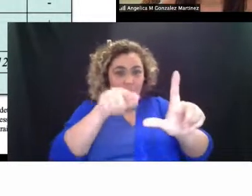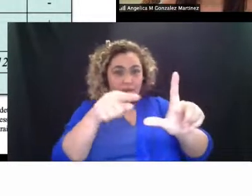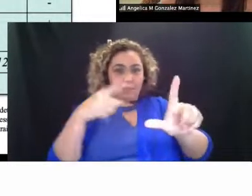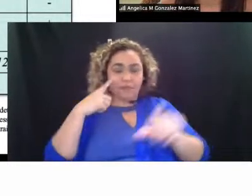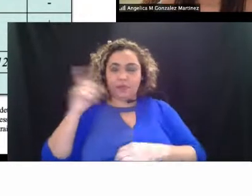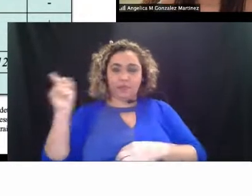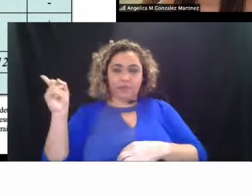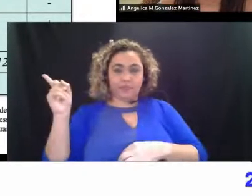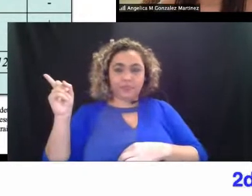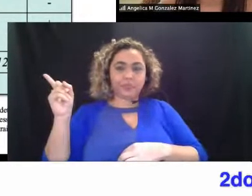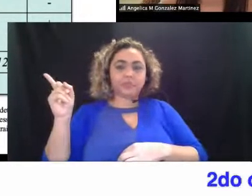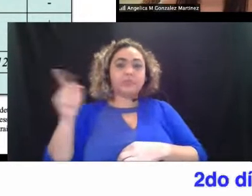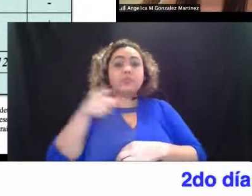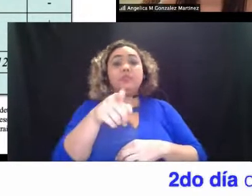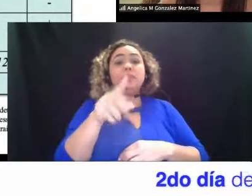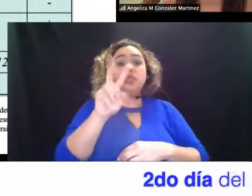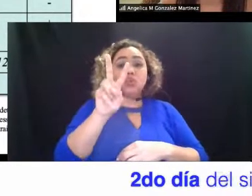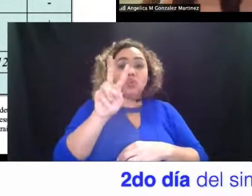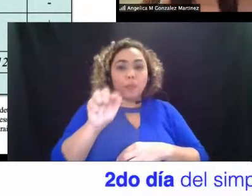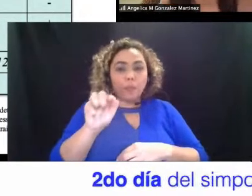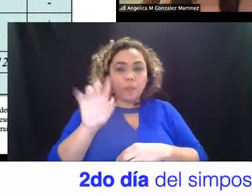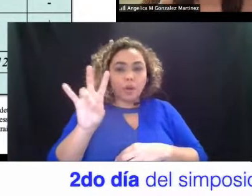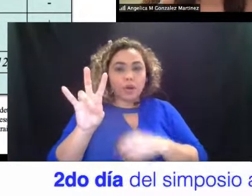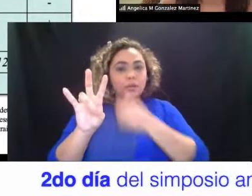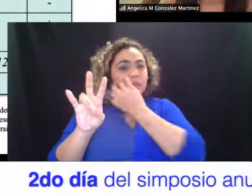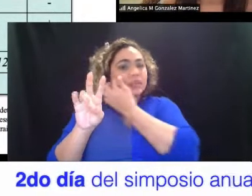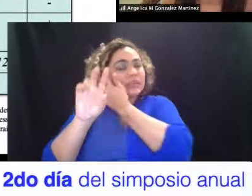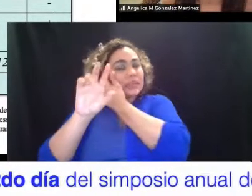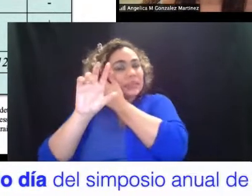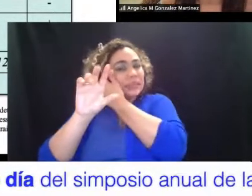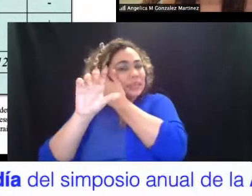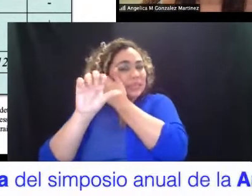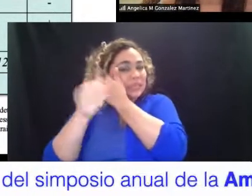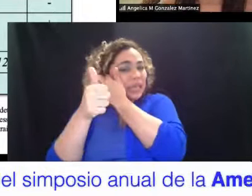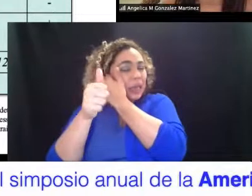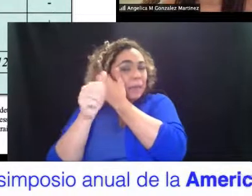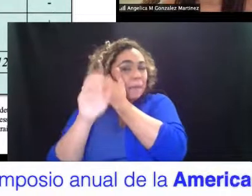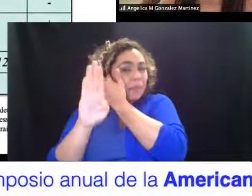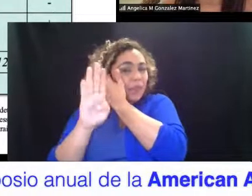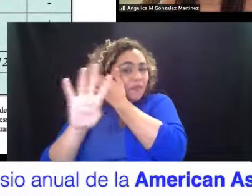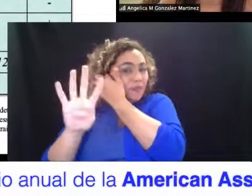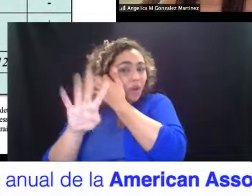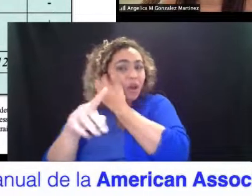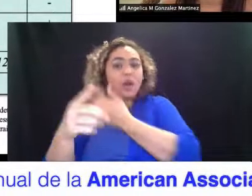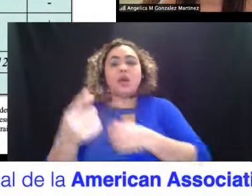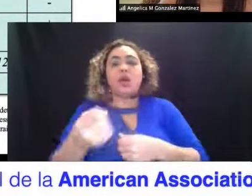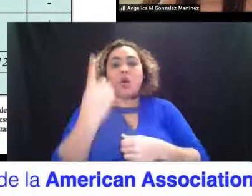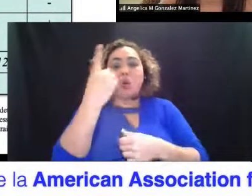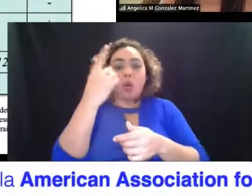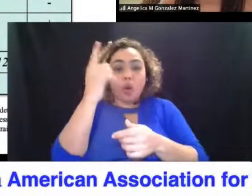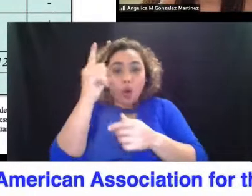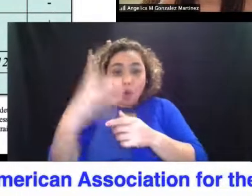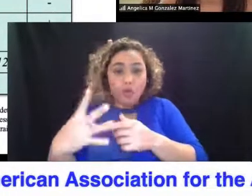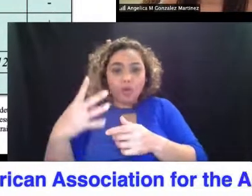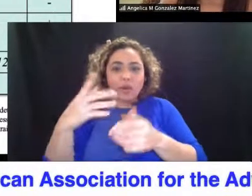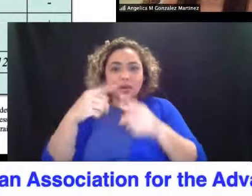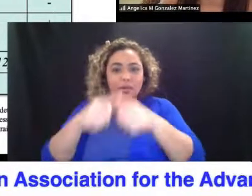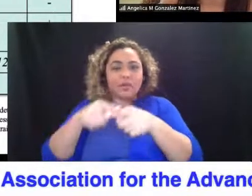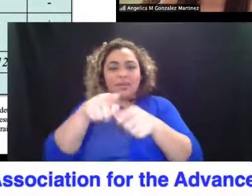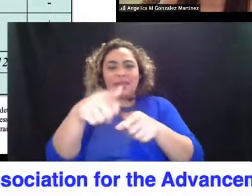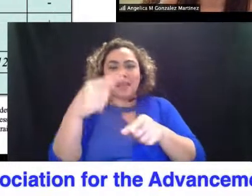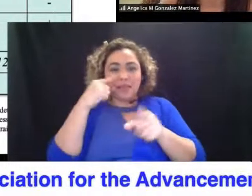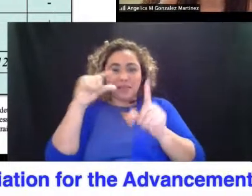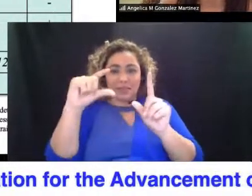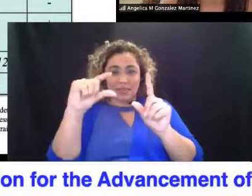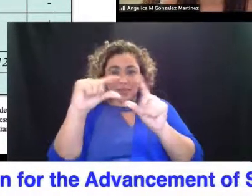of 2.5, 10B12, plaque-forming unit per milliliter watt estimate, and the mean diameter of the plaque